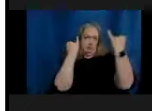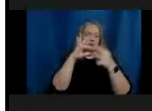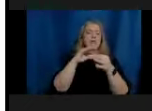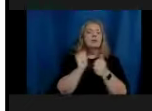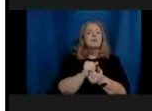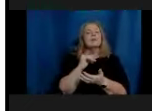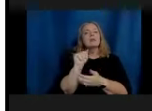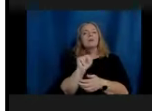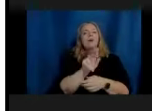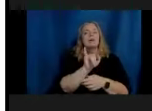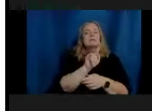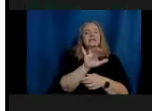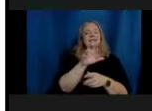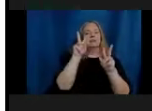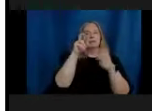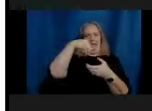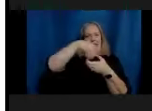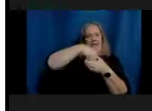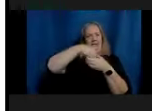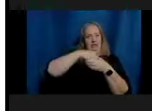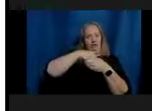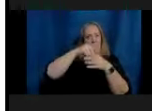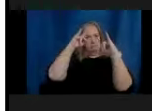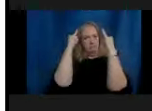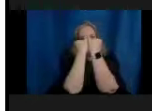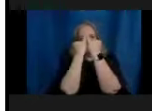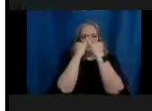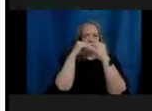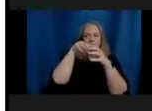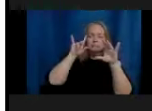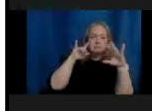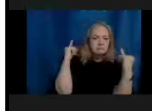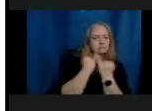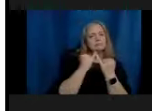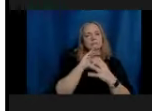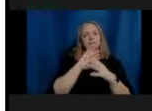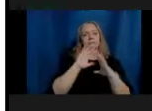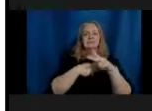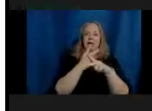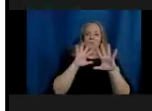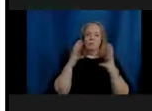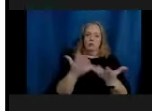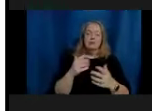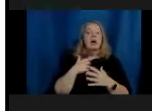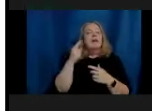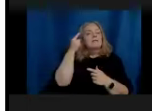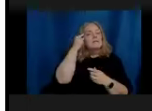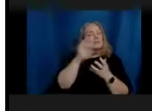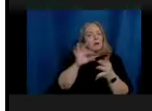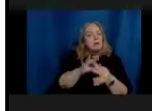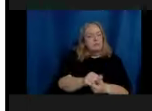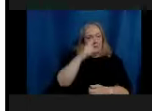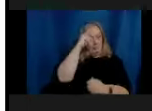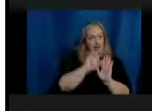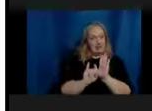worlds. I've been doing a lot of research leading up to this about specifically about Black identity interior worlds,